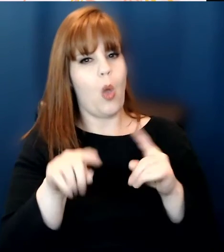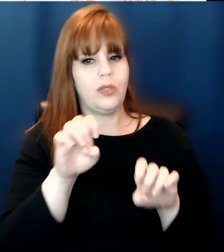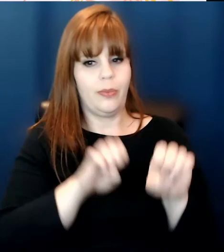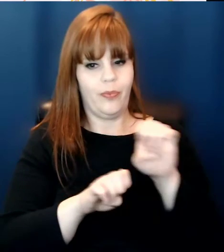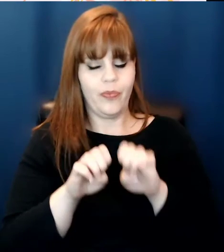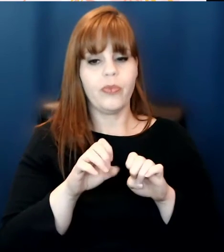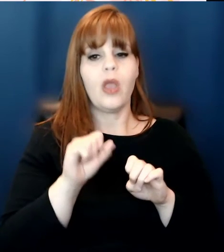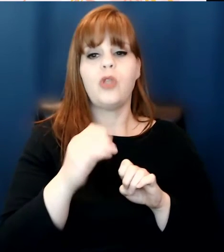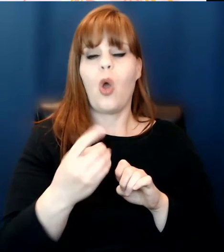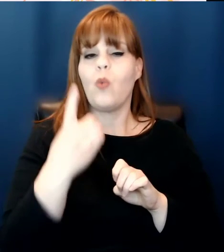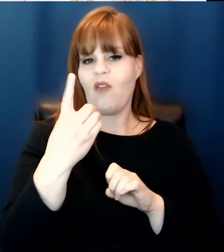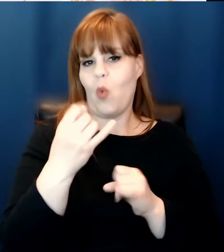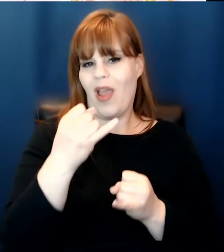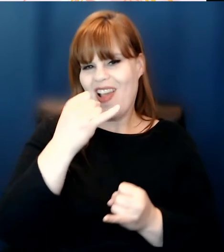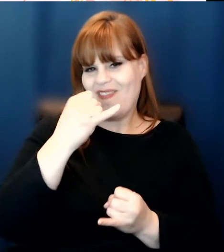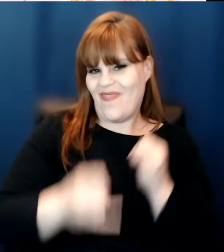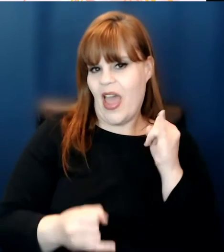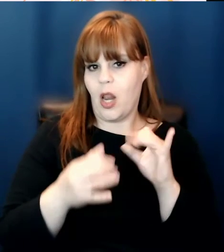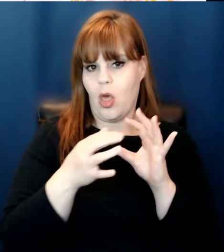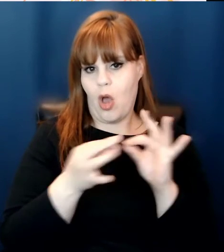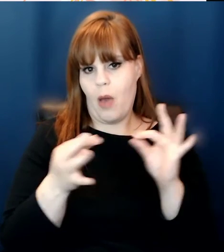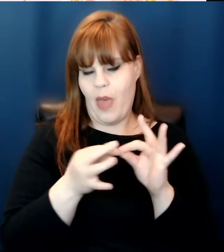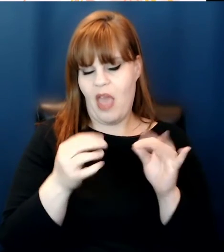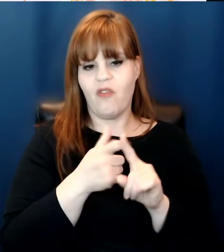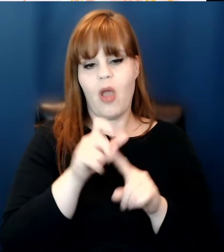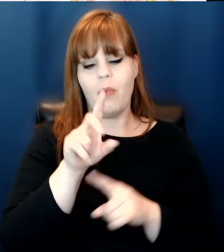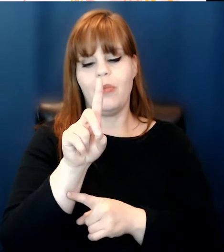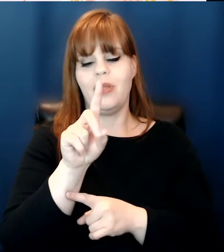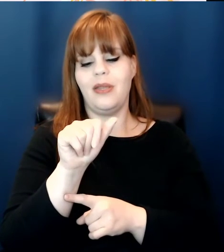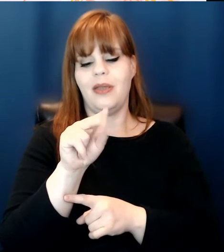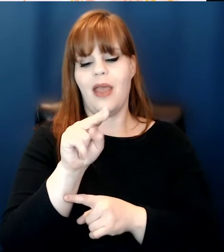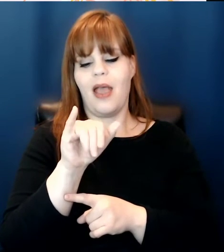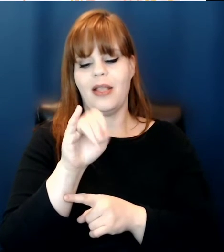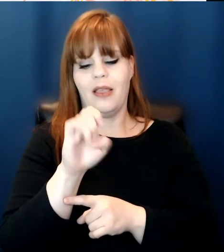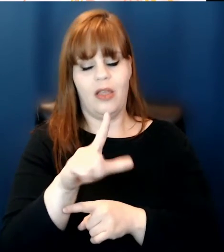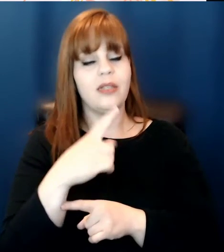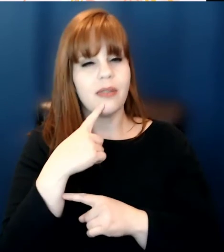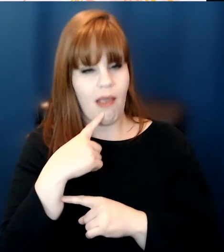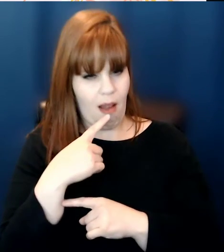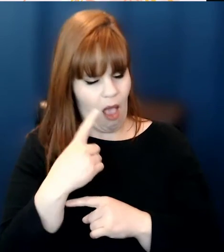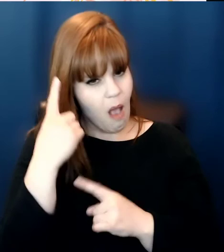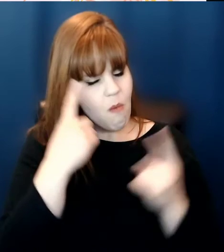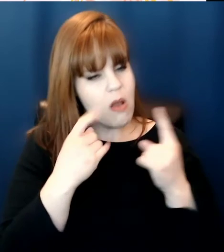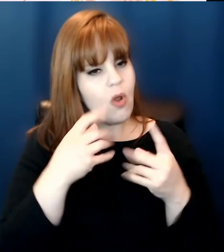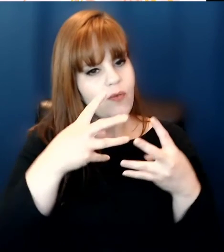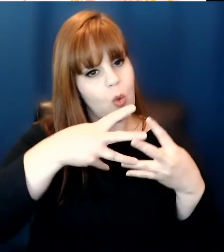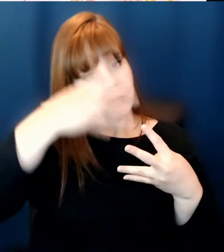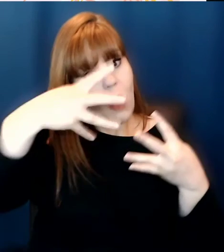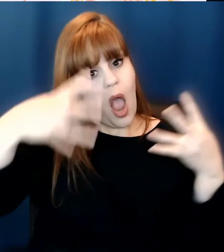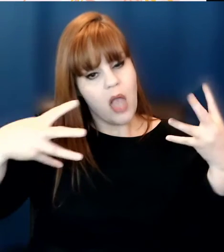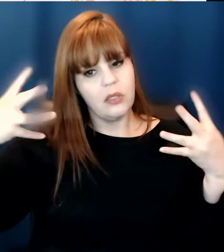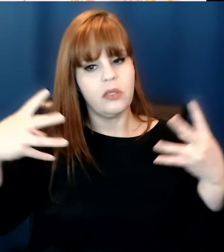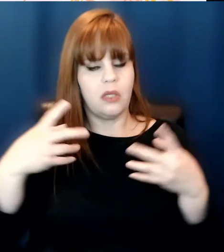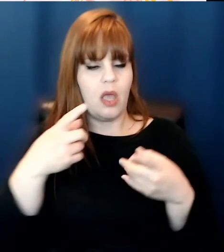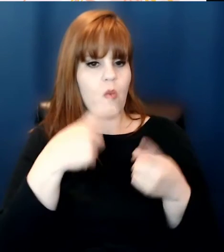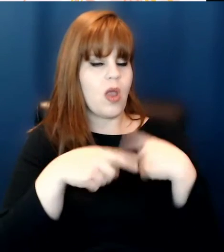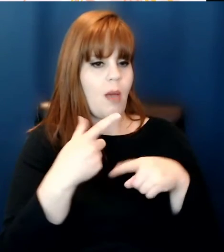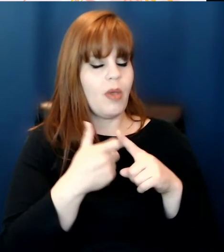Cool. And so we have one final comment from Daniel, which is saying, I wonder if those spikes were